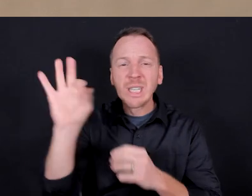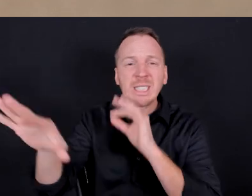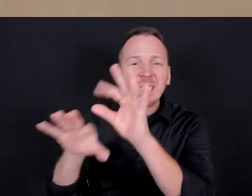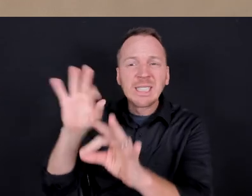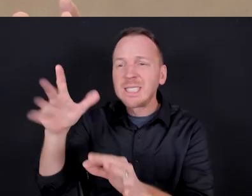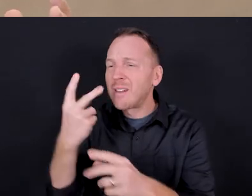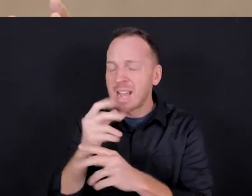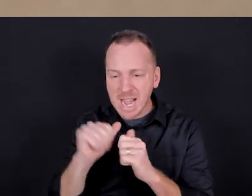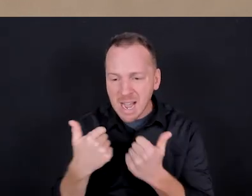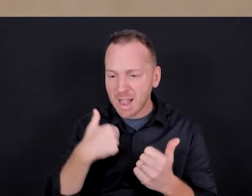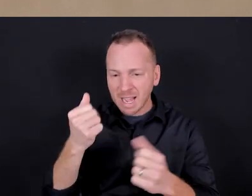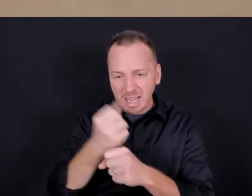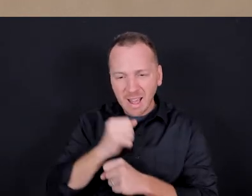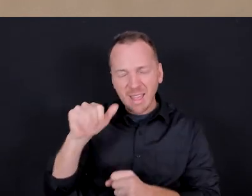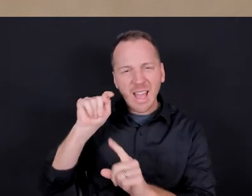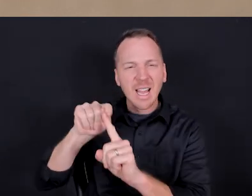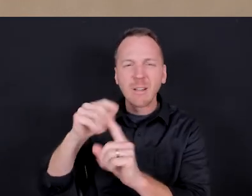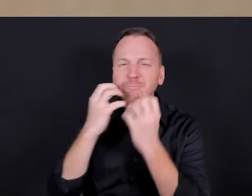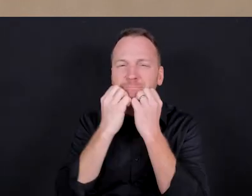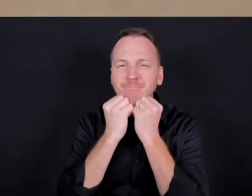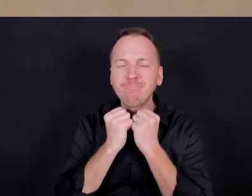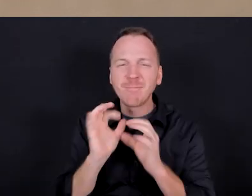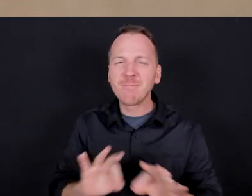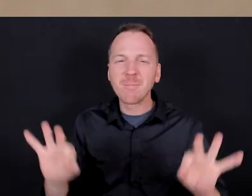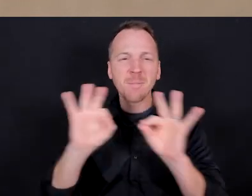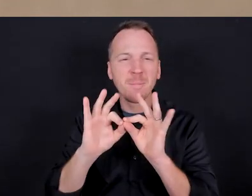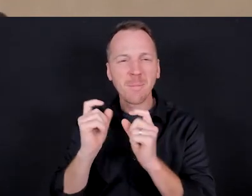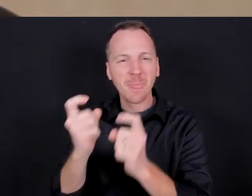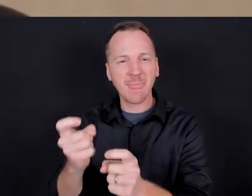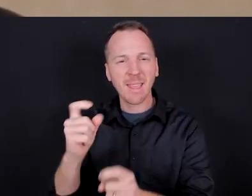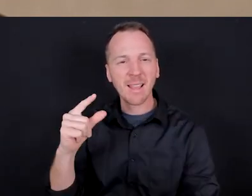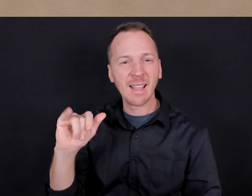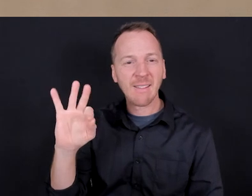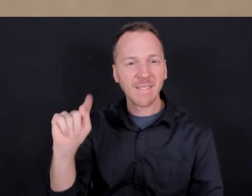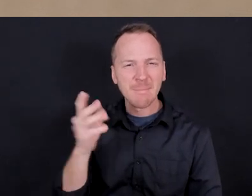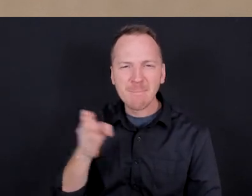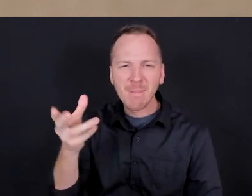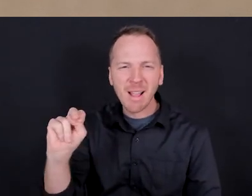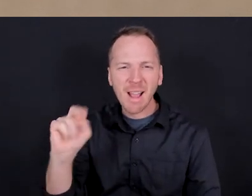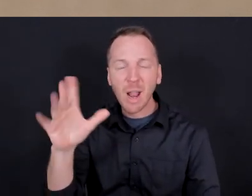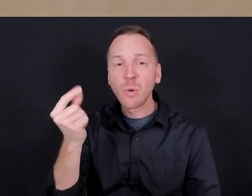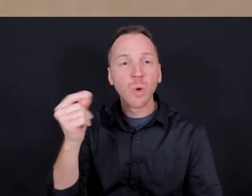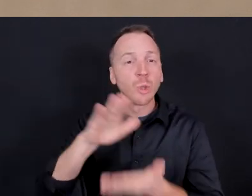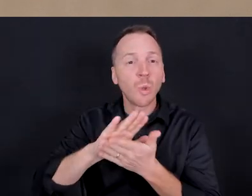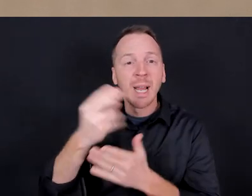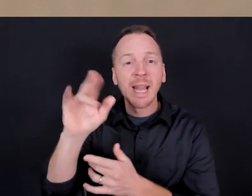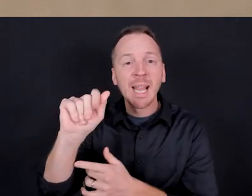out how he could get this most precious gift that he wanted. He dropped hints at home and in